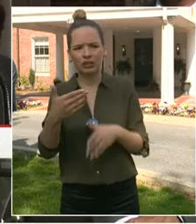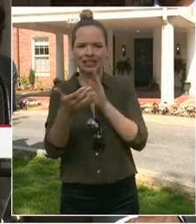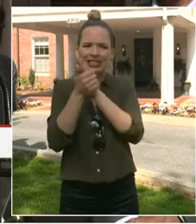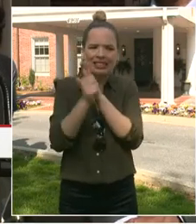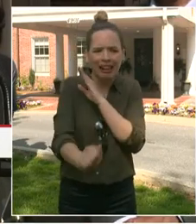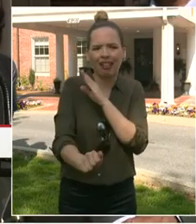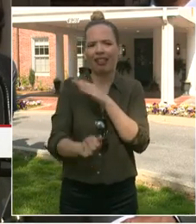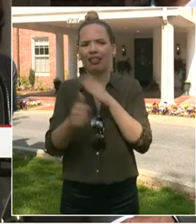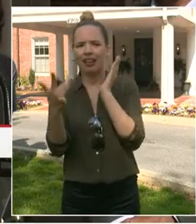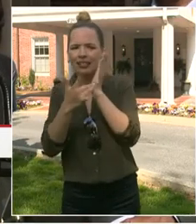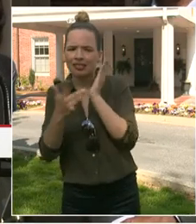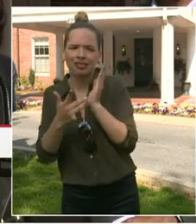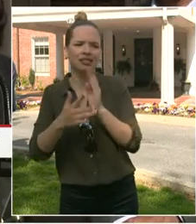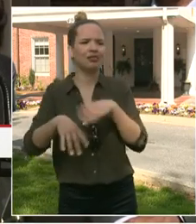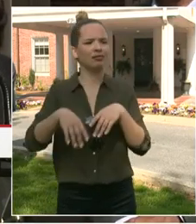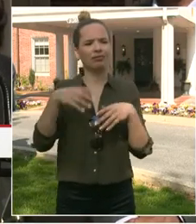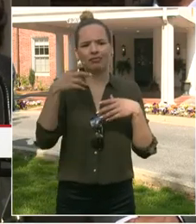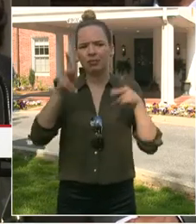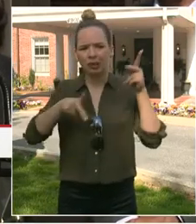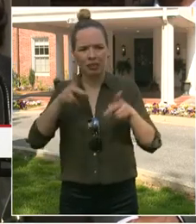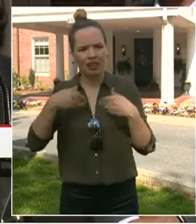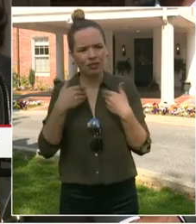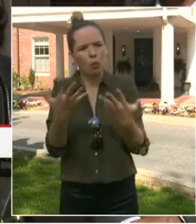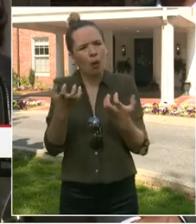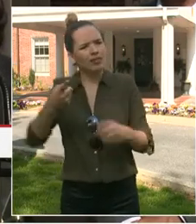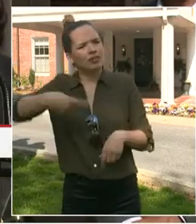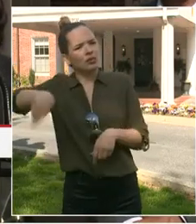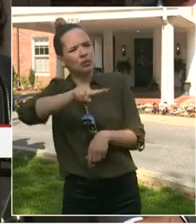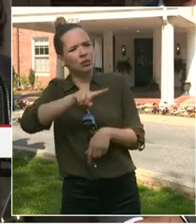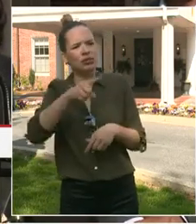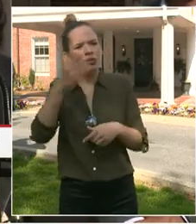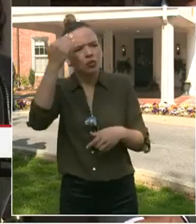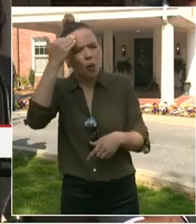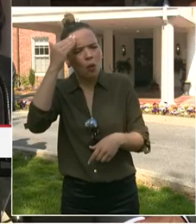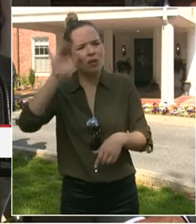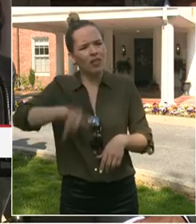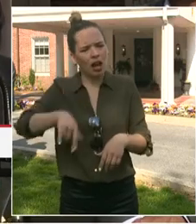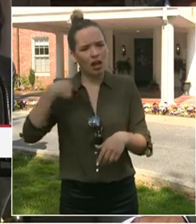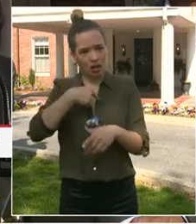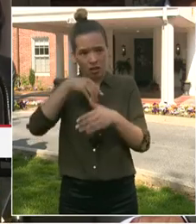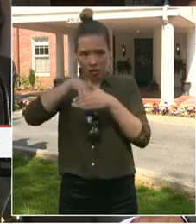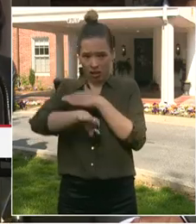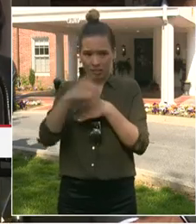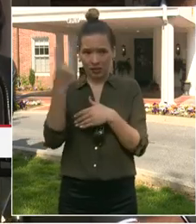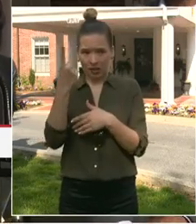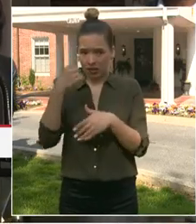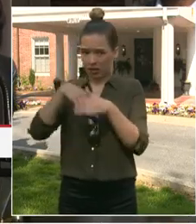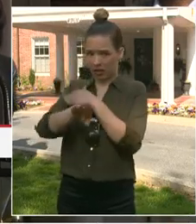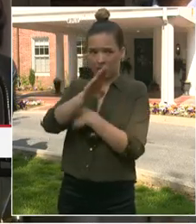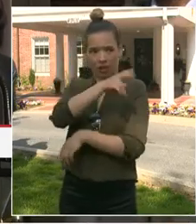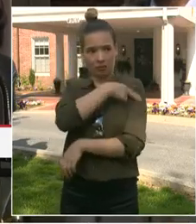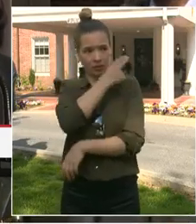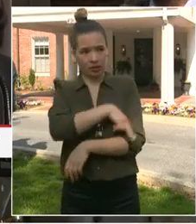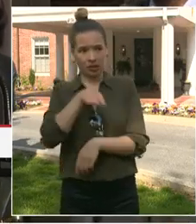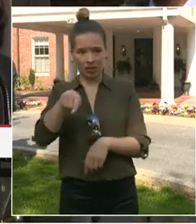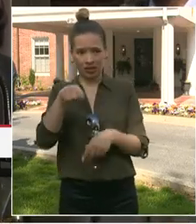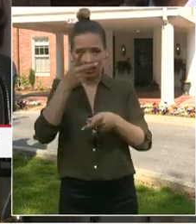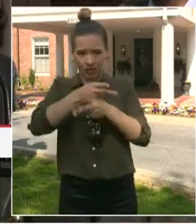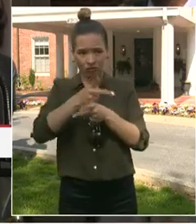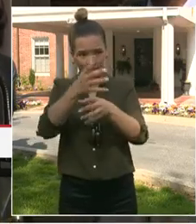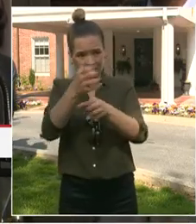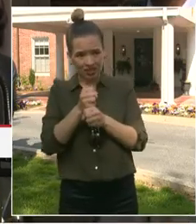access to, but also wanting people to know that they will have every assurance when they go into those facilities that the care that they receive will be